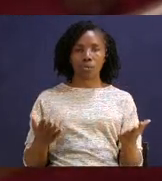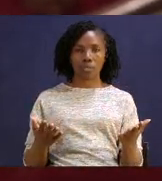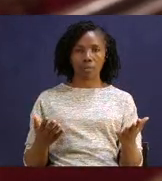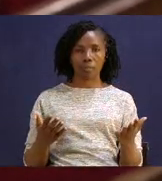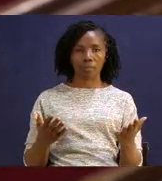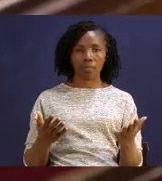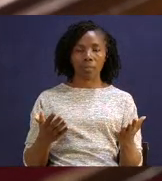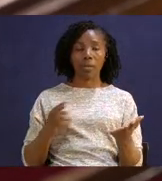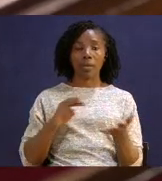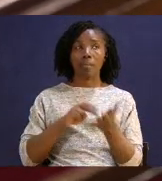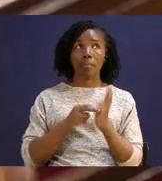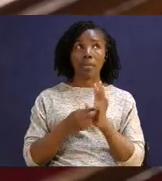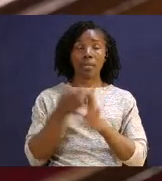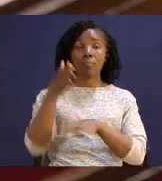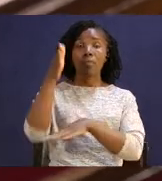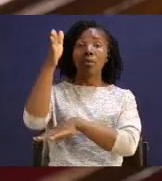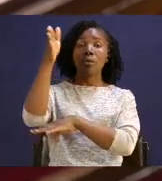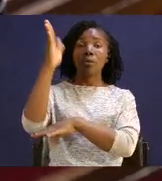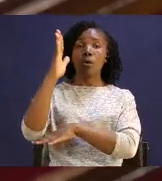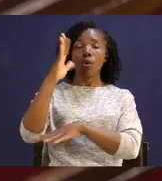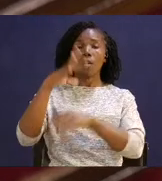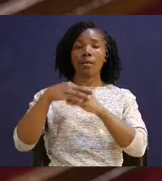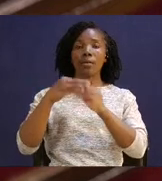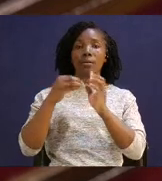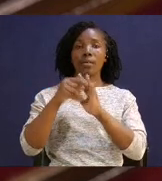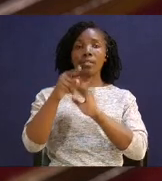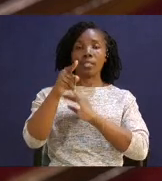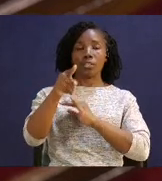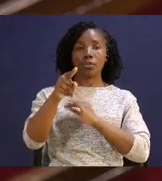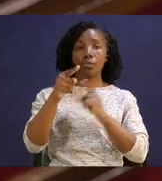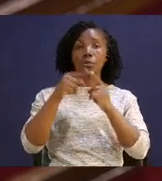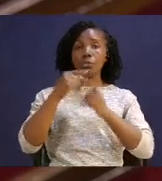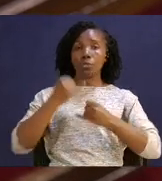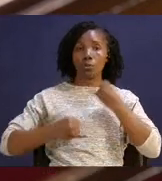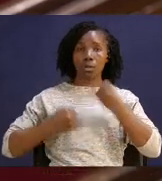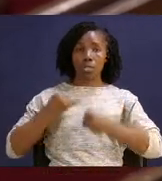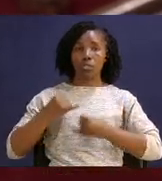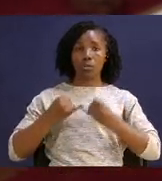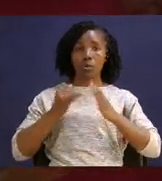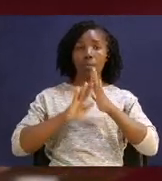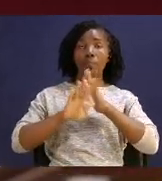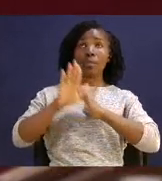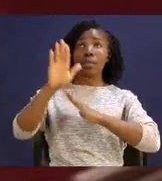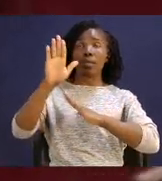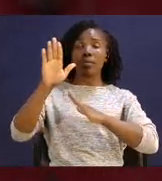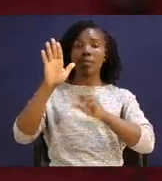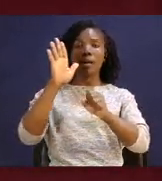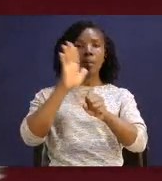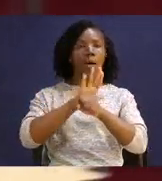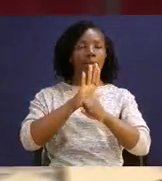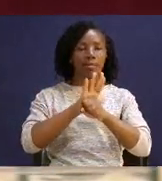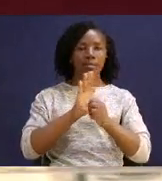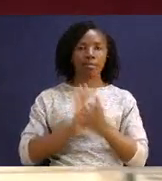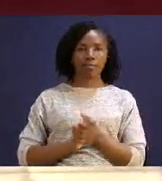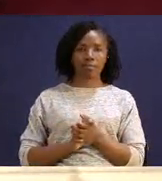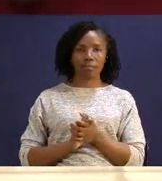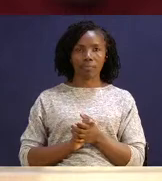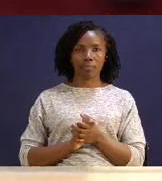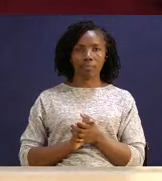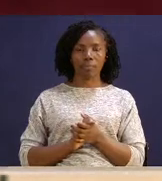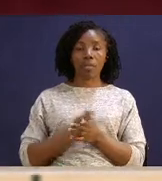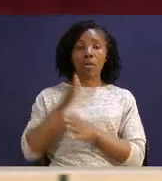God created you to enjoy his abundance. Let me say to the people on this side, God created you to